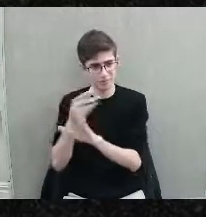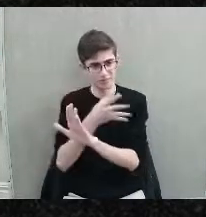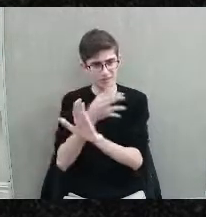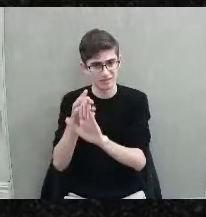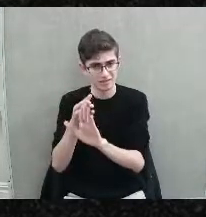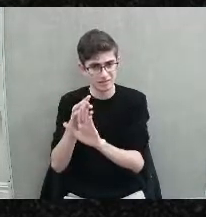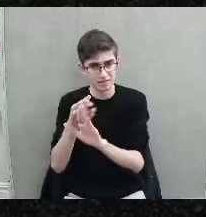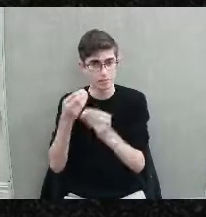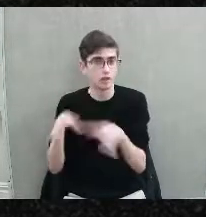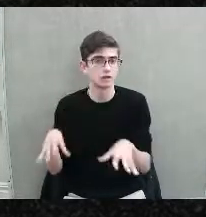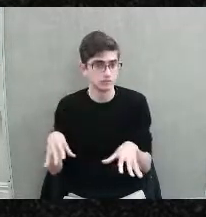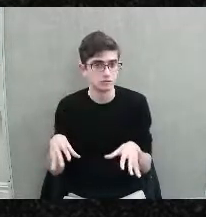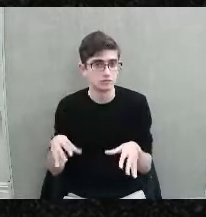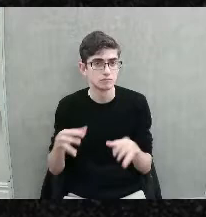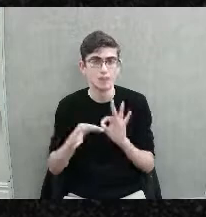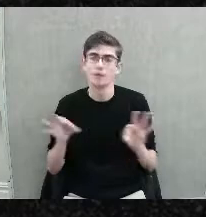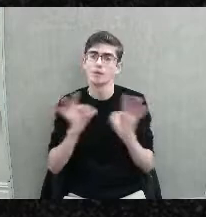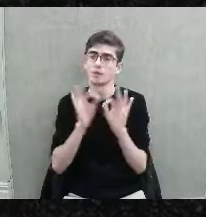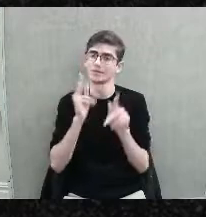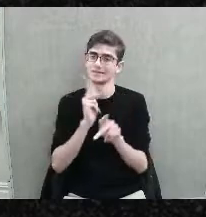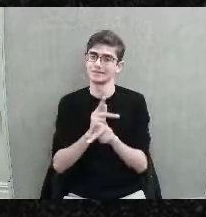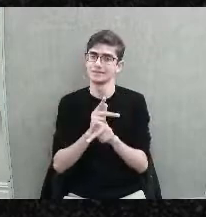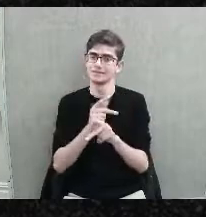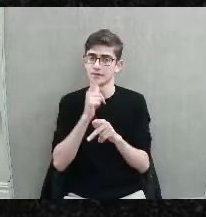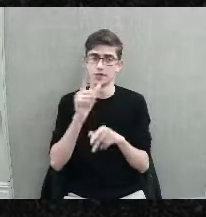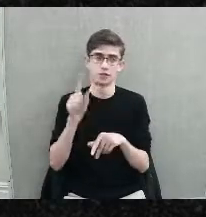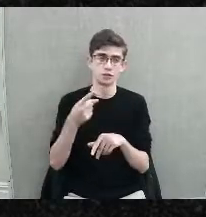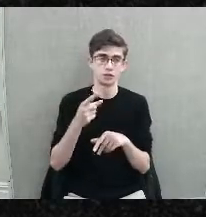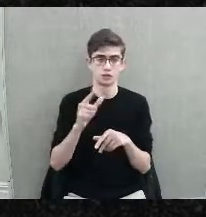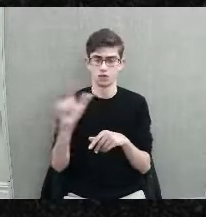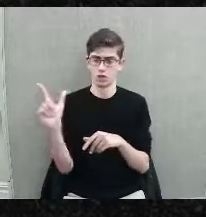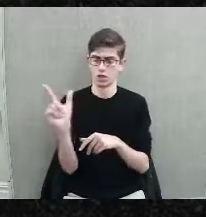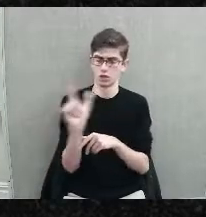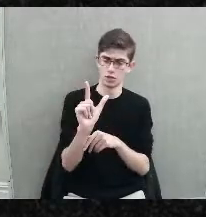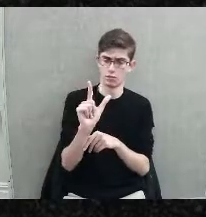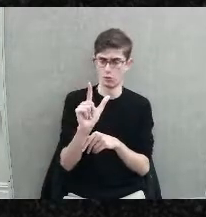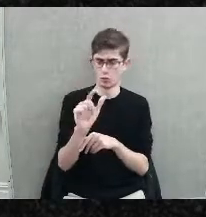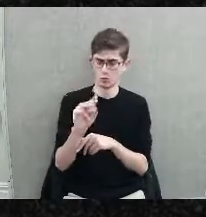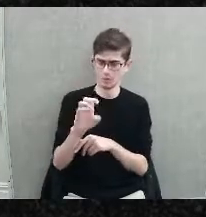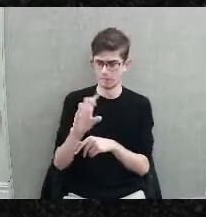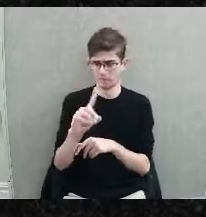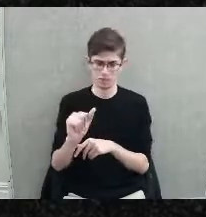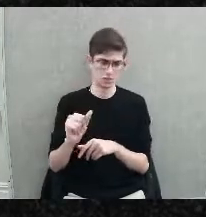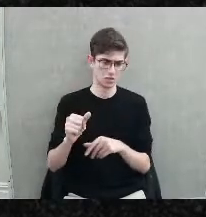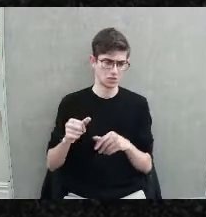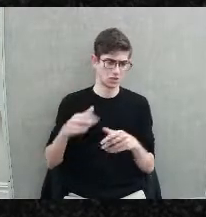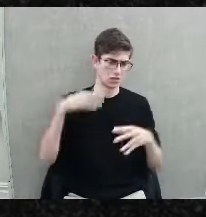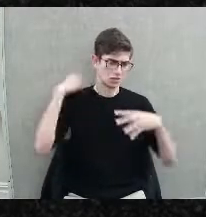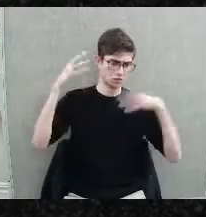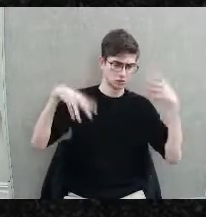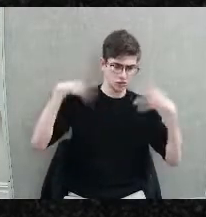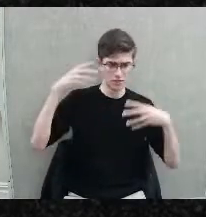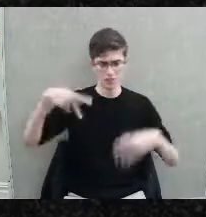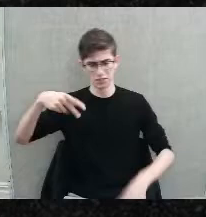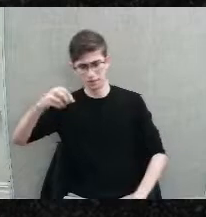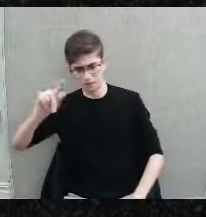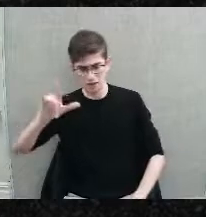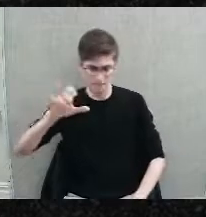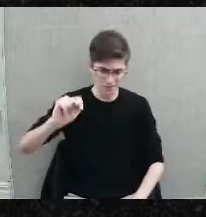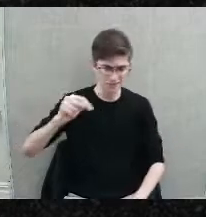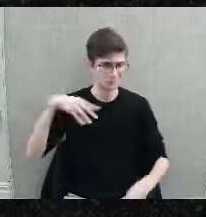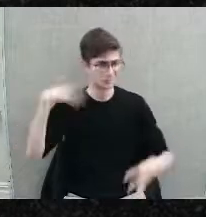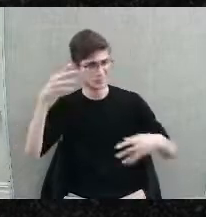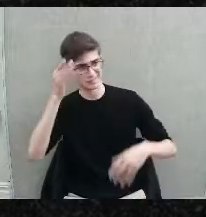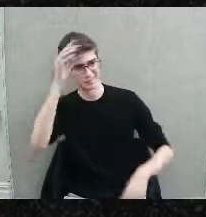know, so you don't just have like a sort of liberal media version of, oh, like the crazy populists and the crazy Trumpians, and it's just